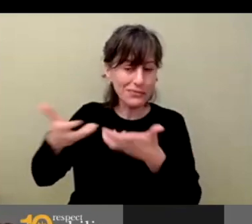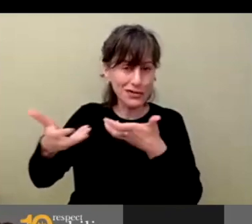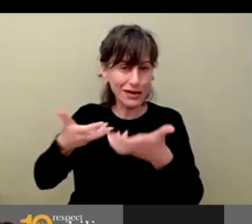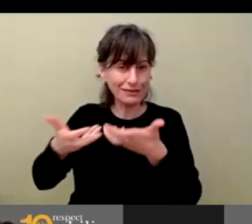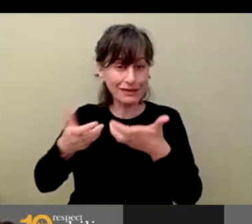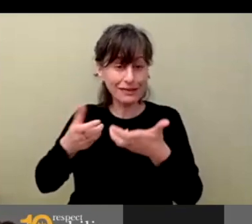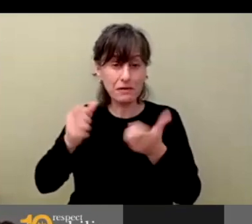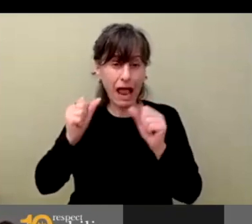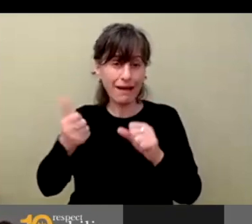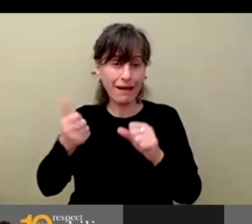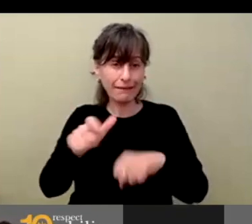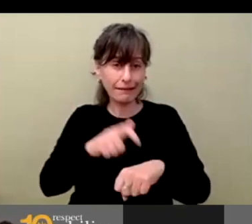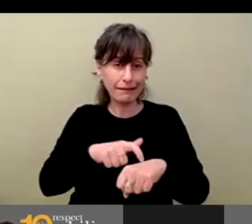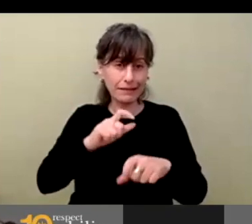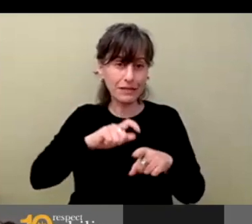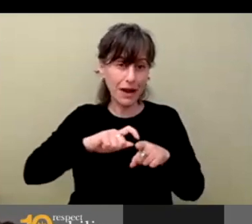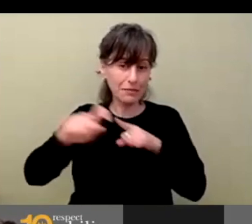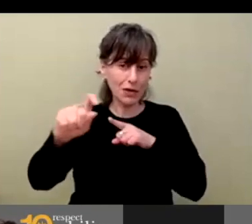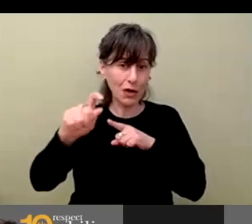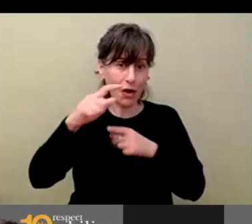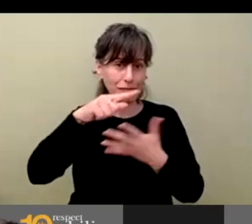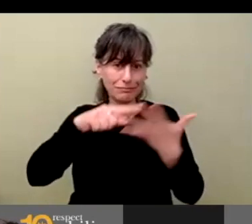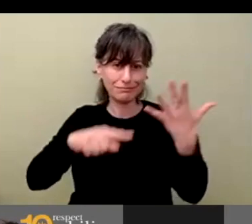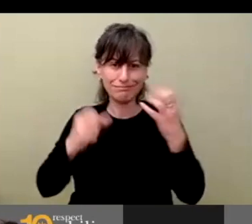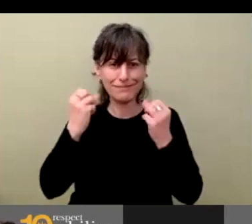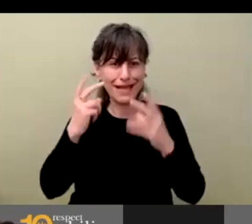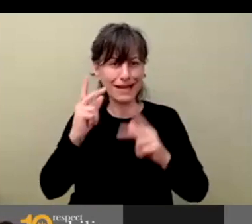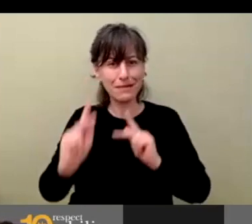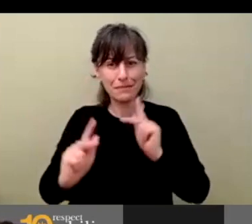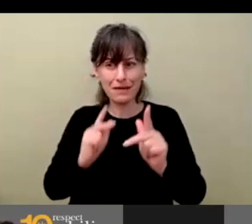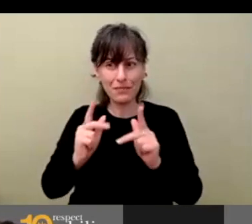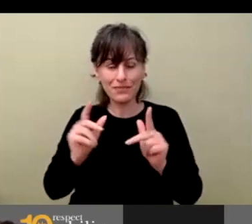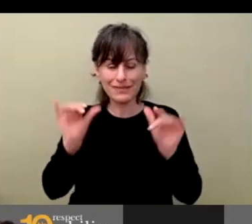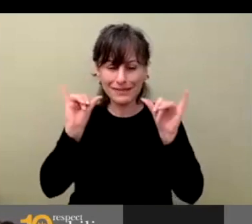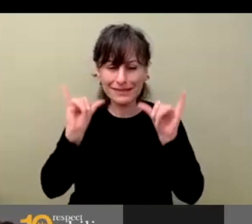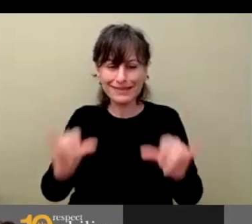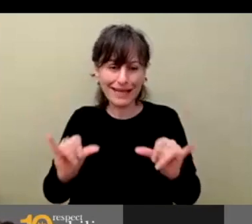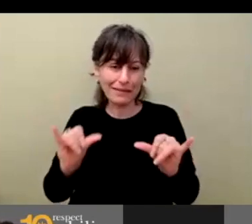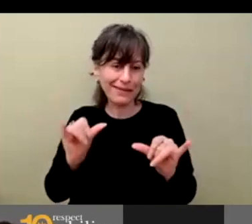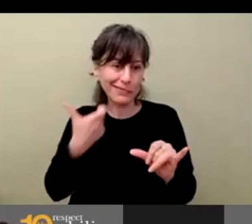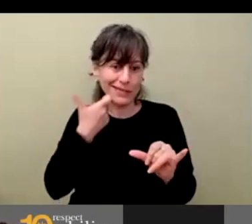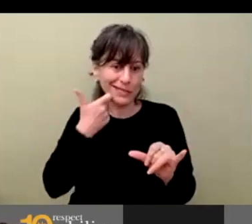if I pick up the phone, it would be just like we just spoke yesterday. But